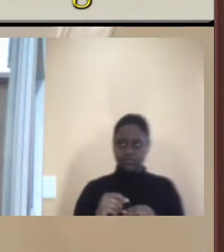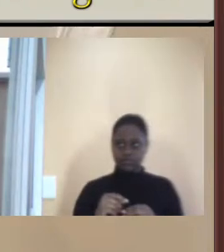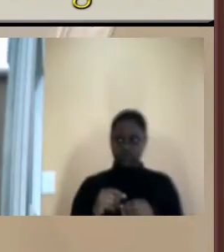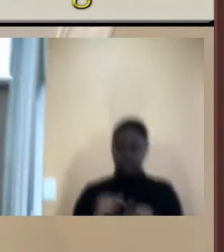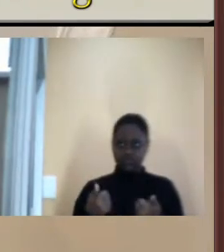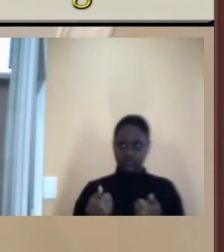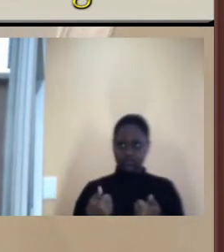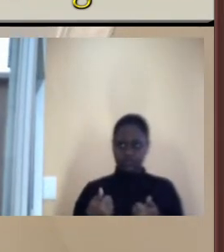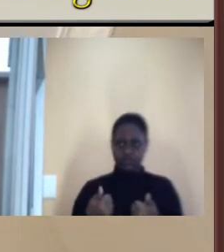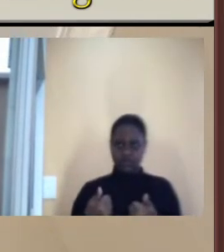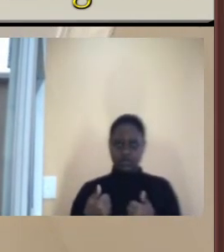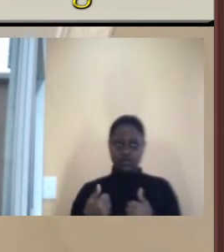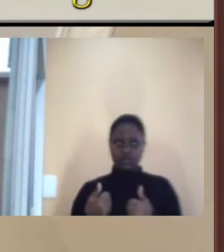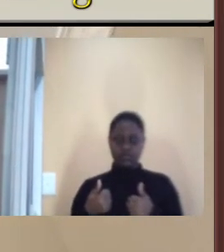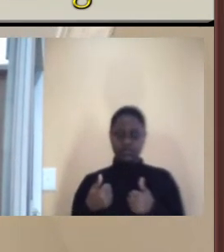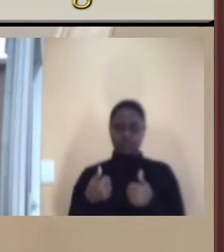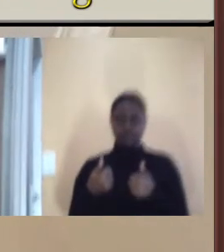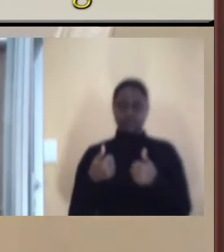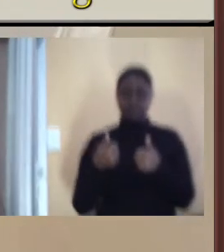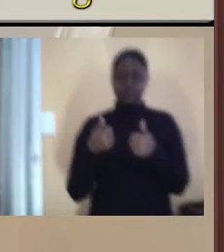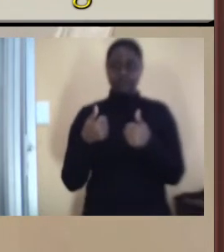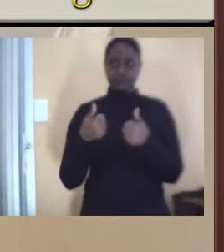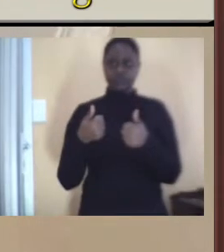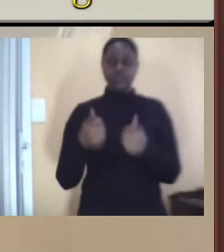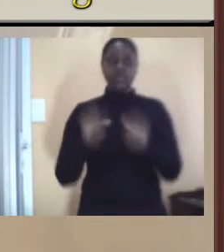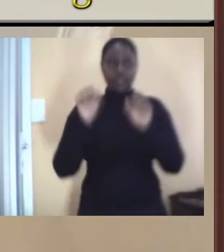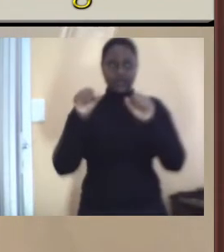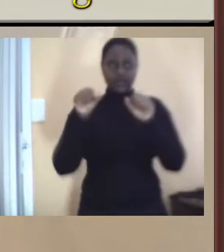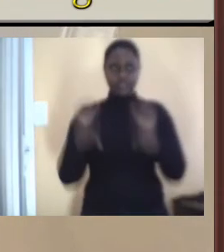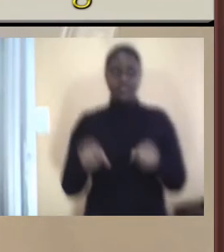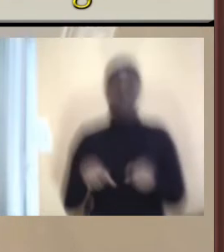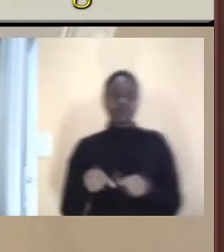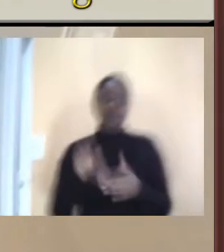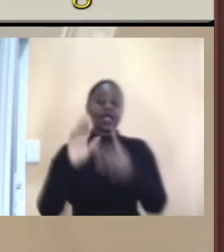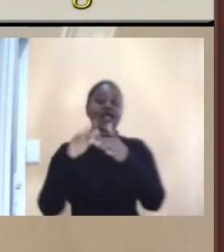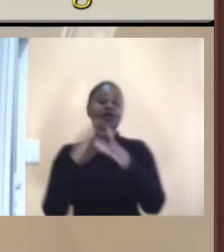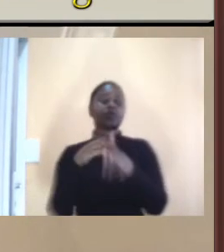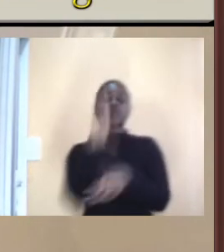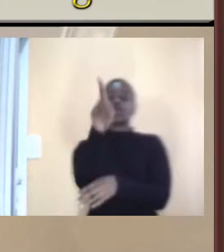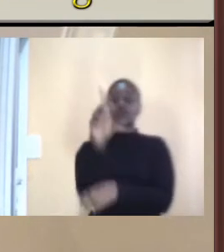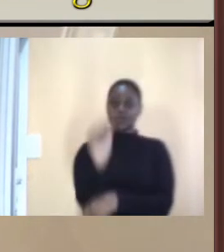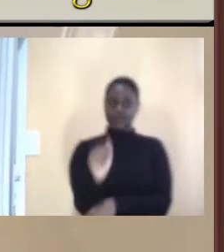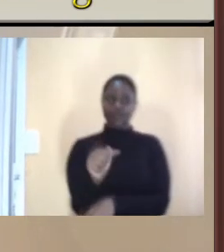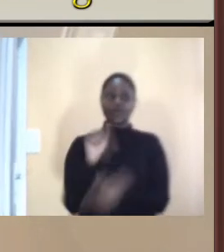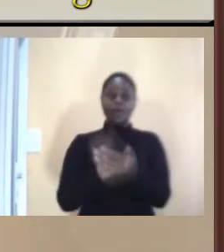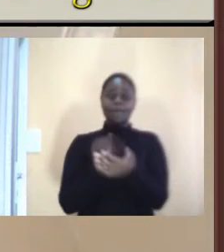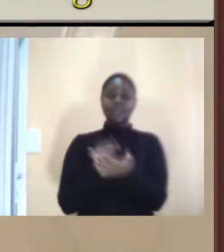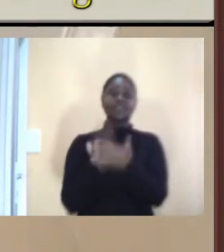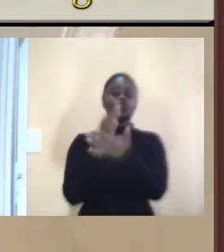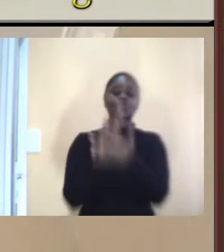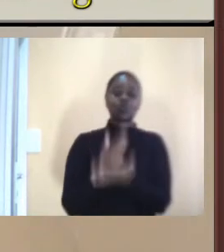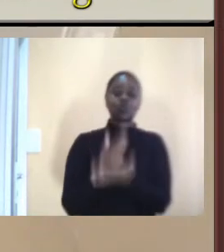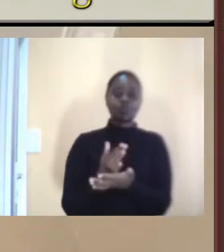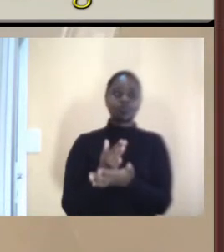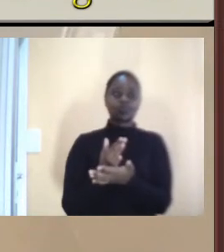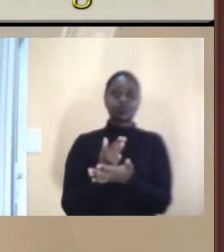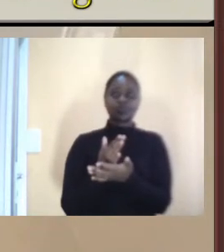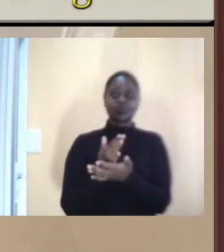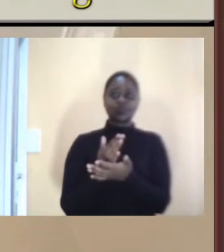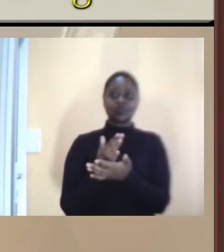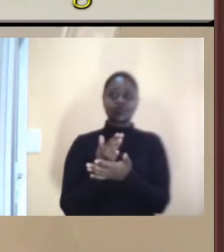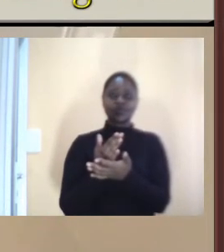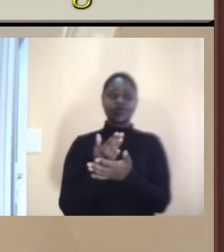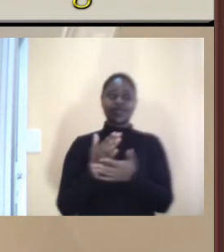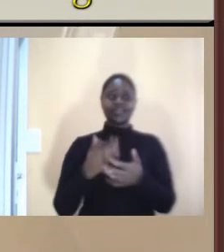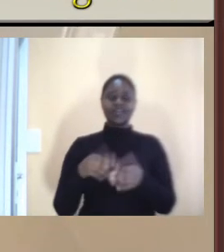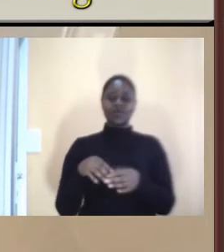live with the real poor people. Unfortunately, because of the DA, he must also ensure that he articulate